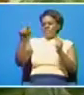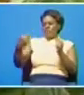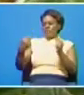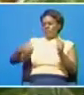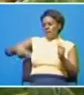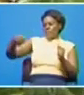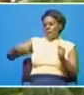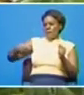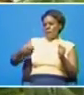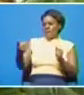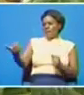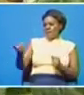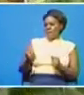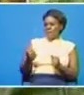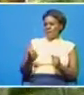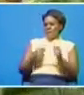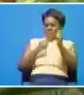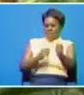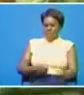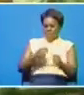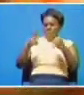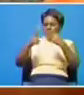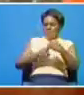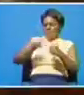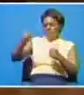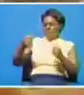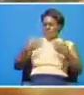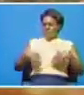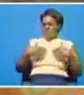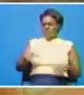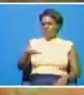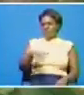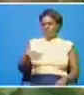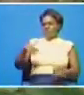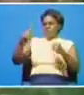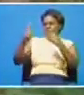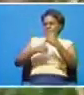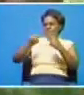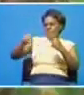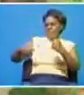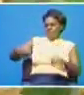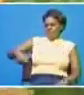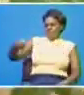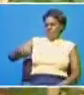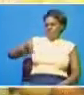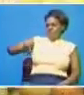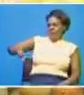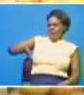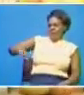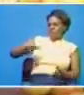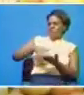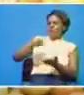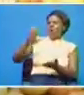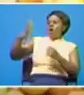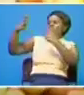The demand for the farmers and the entire population of 7,000 people in the area is 6,000 bags, leaving farmers with a surplus